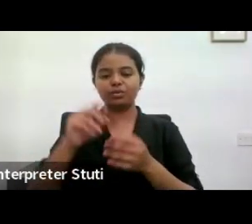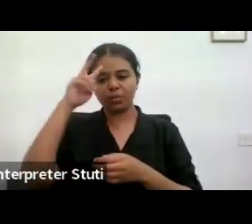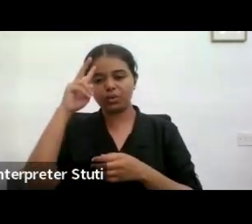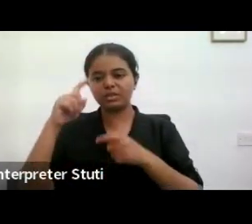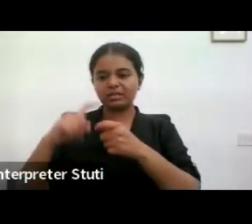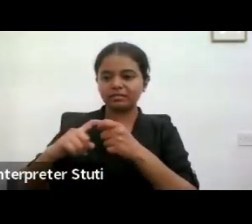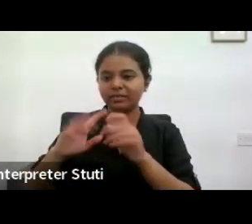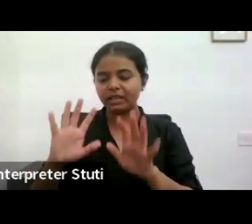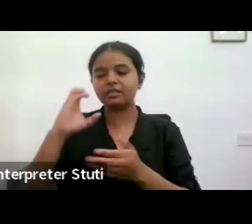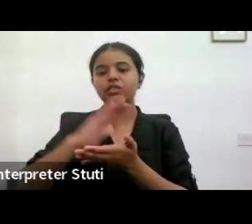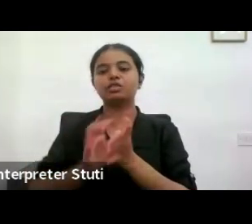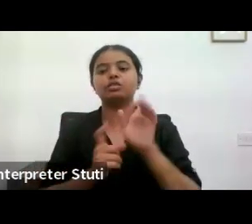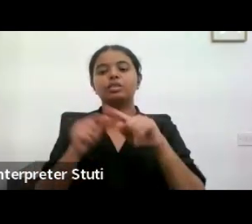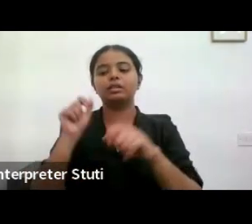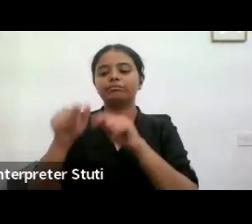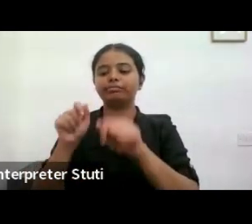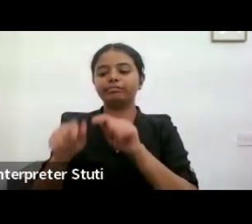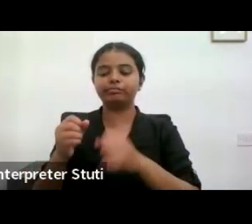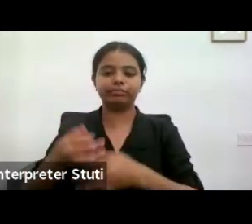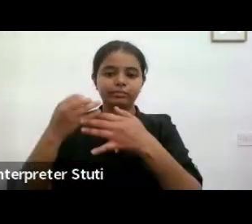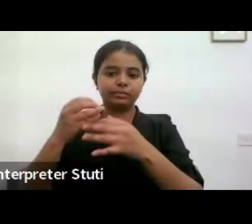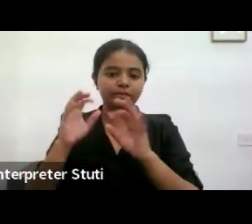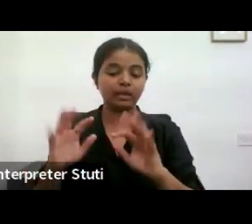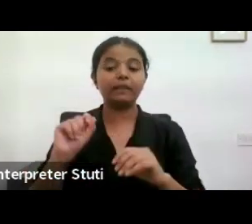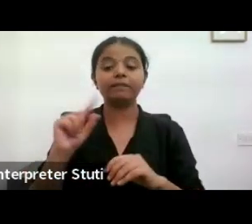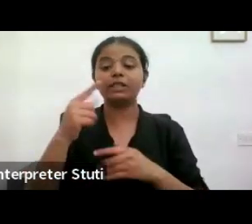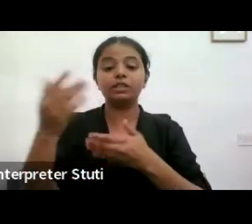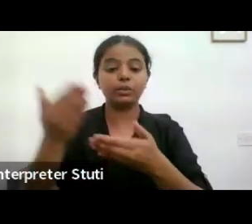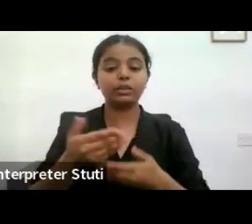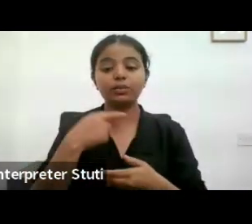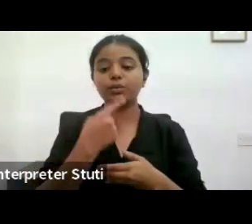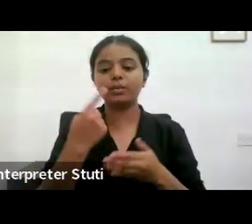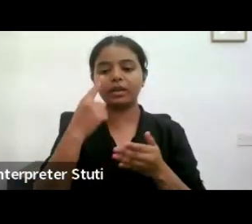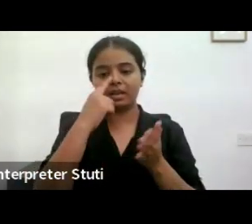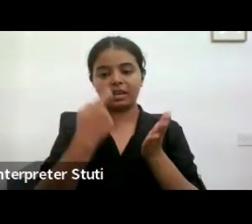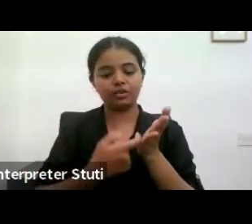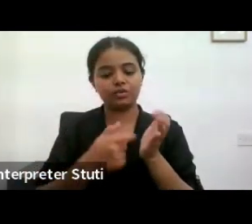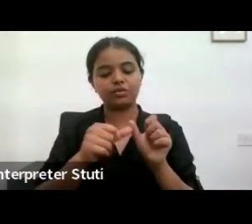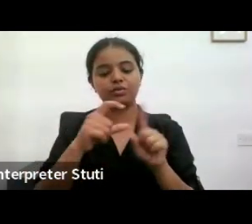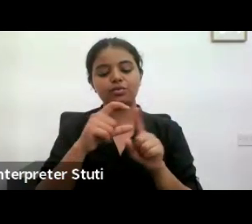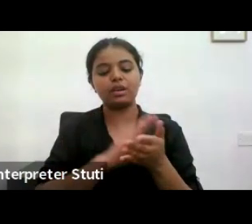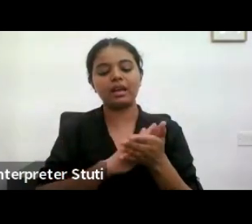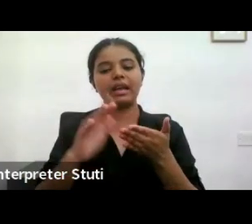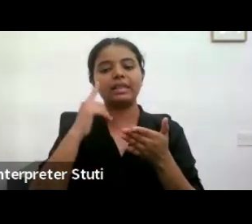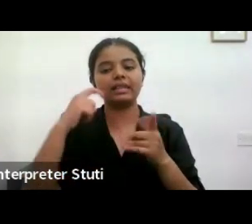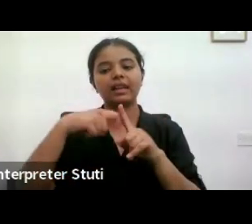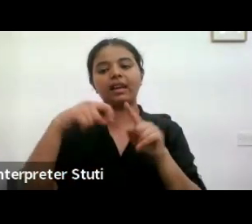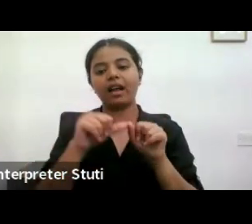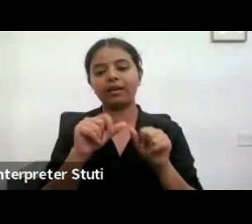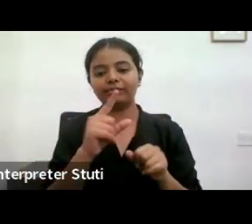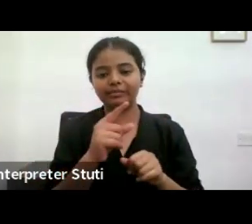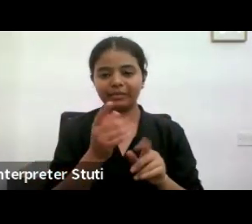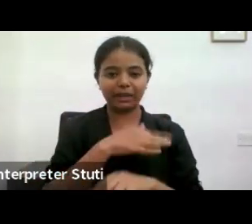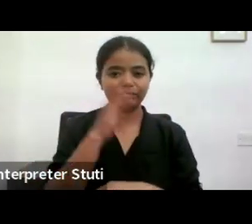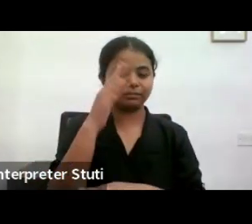as well. But first, let me welcome back Radhika, if you can open your video. And